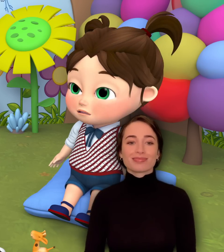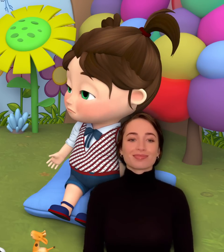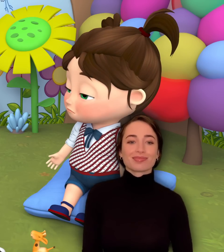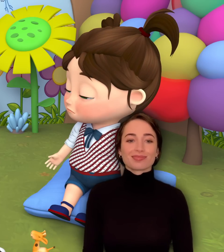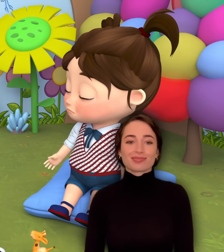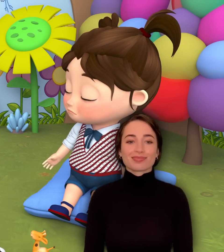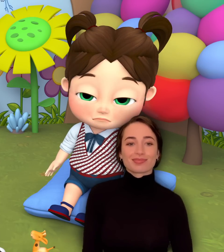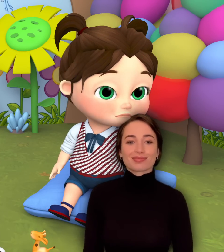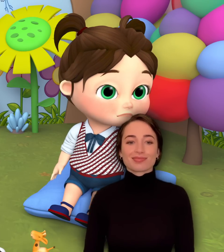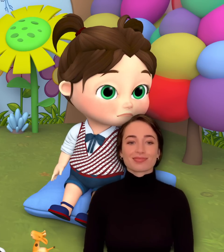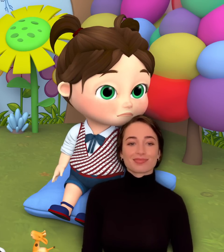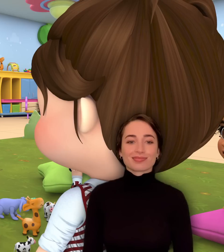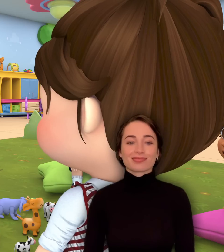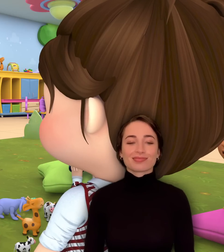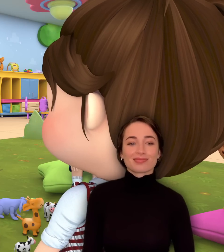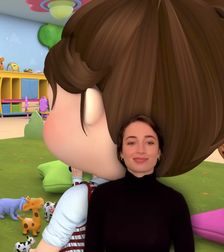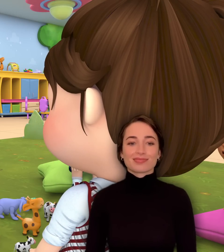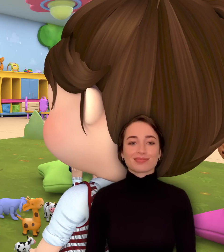E-I-E-I-O.